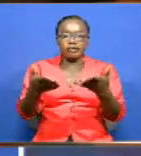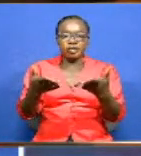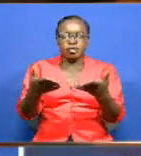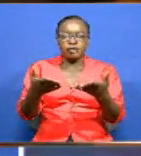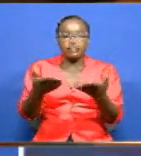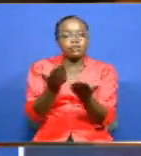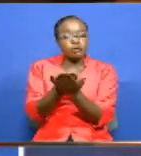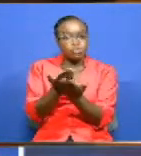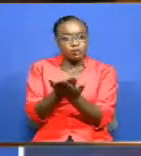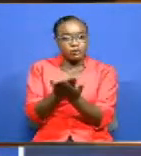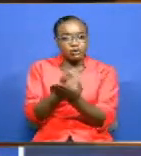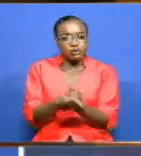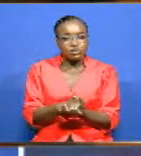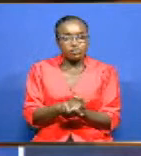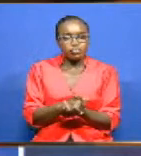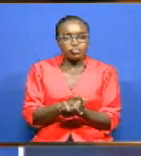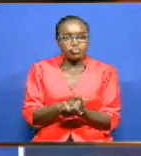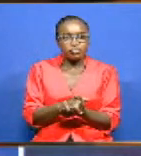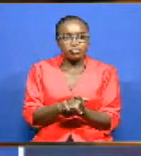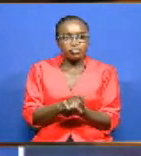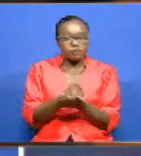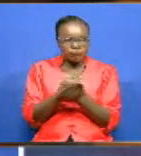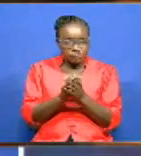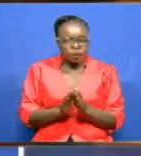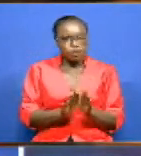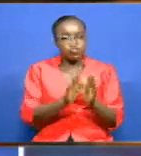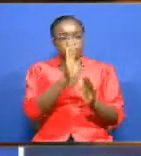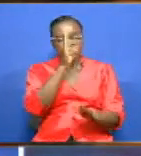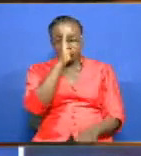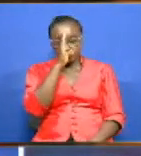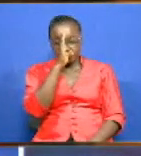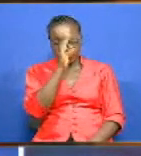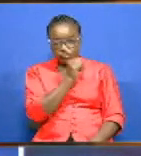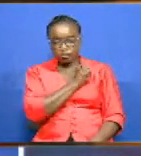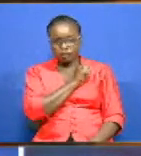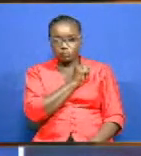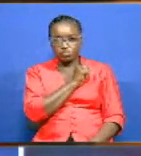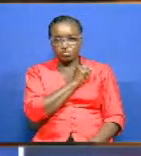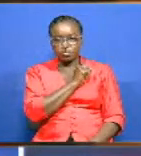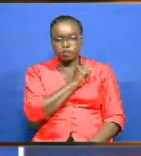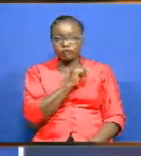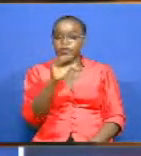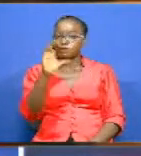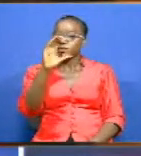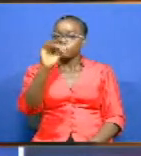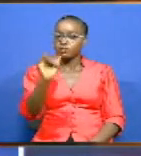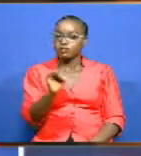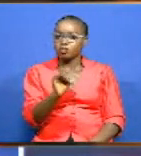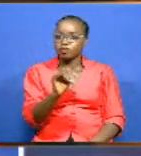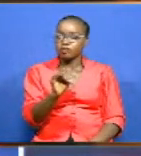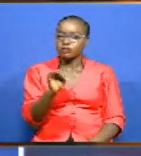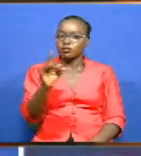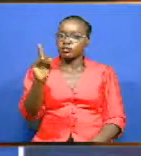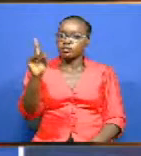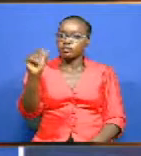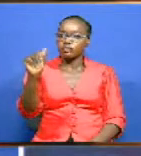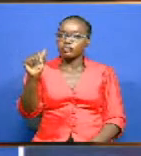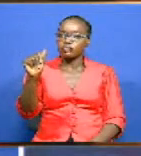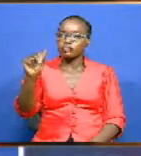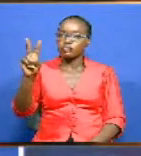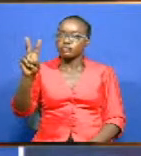prayed. For the avoidance of doubt, the Chief Justice, David Kenani